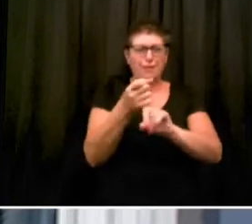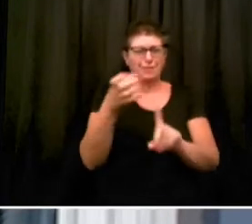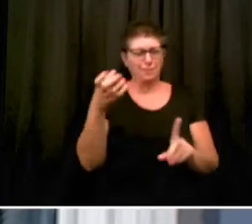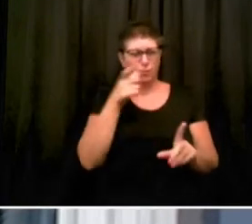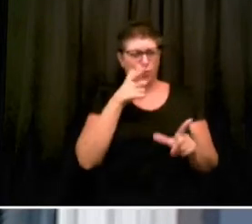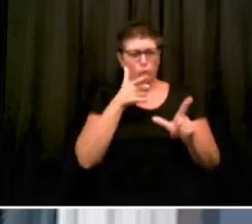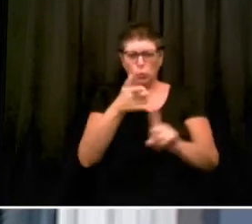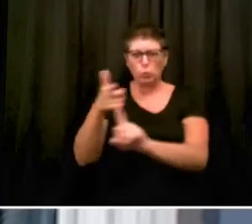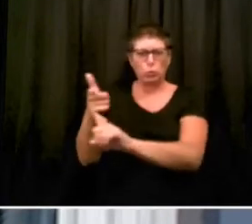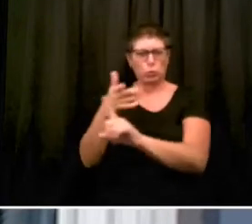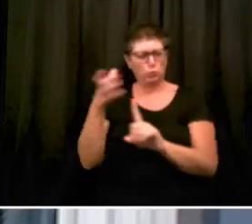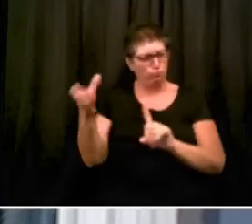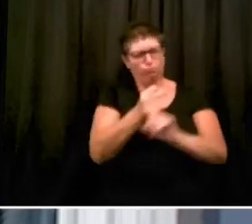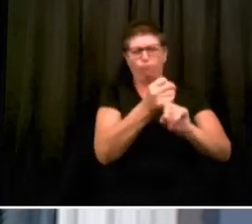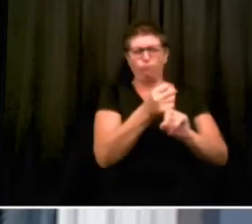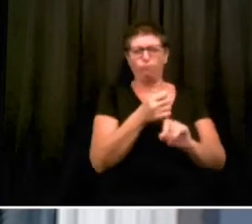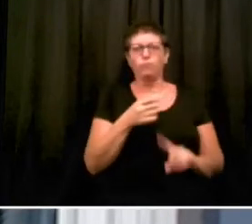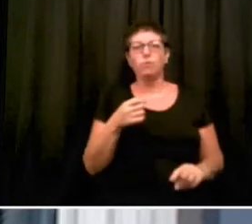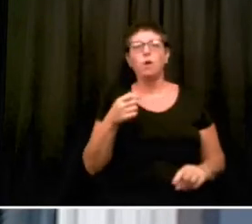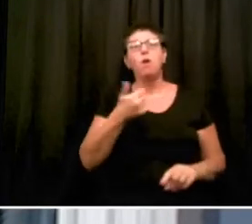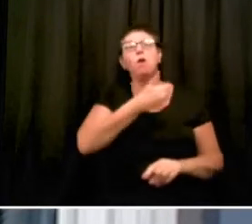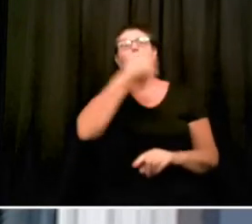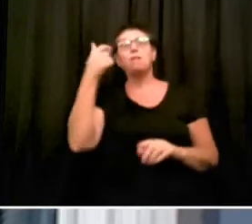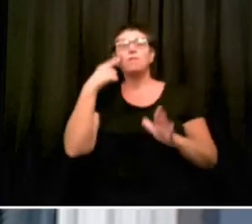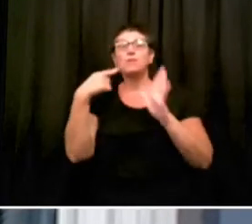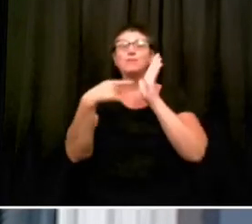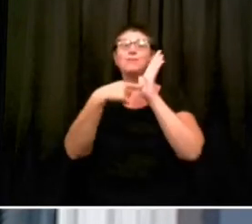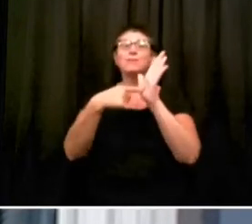mentoring kids across this city.